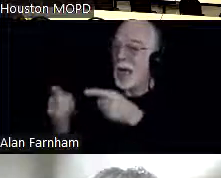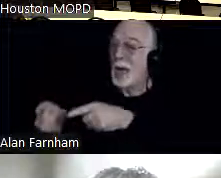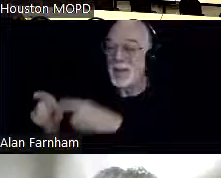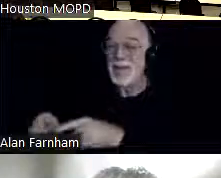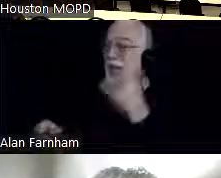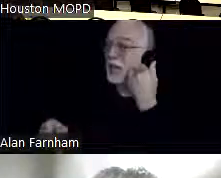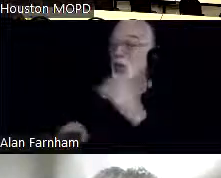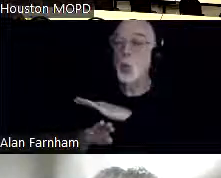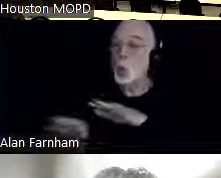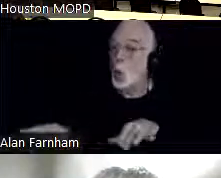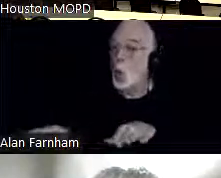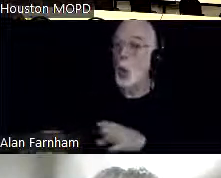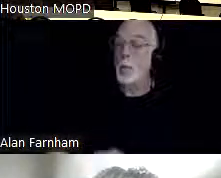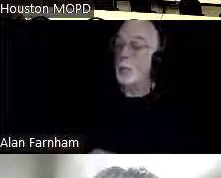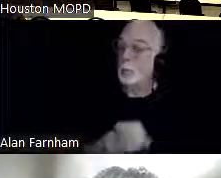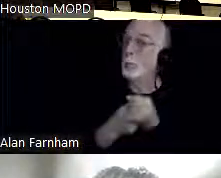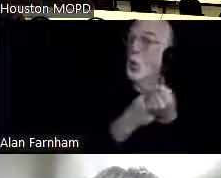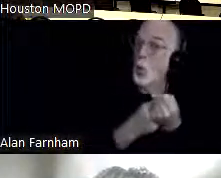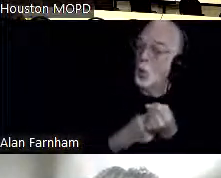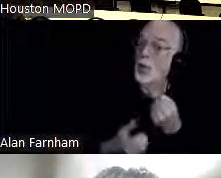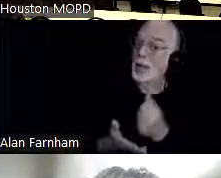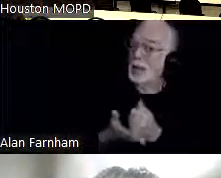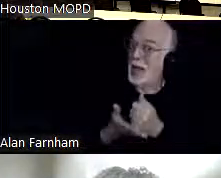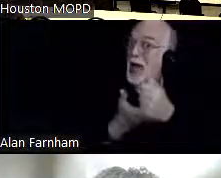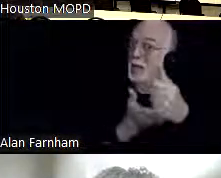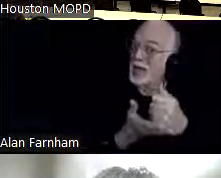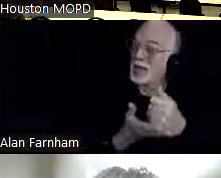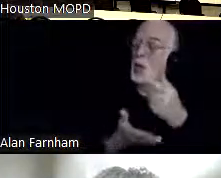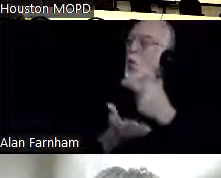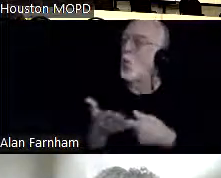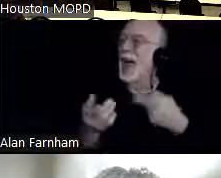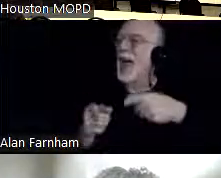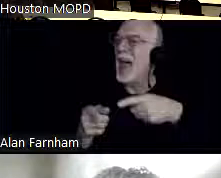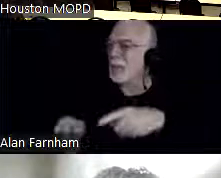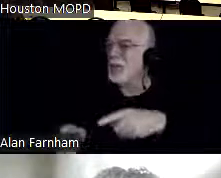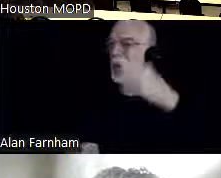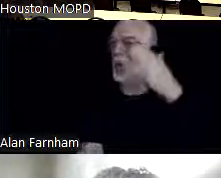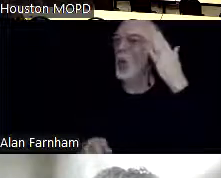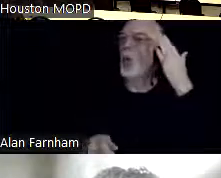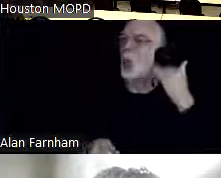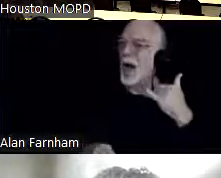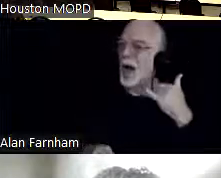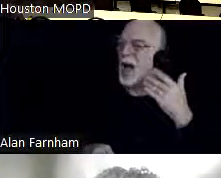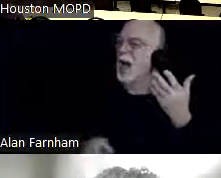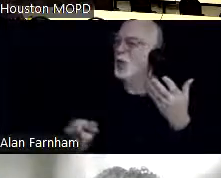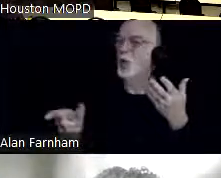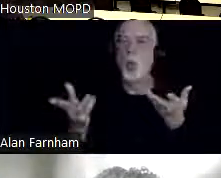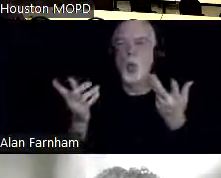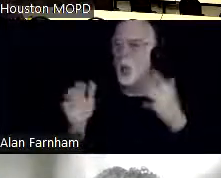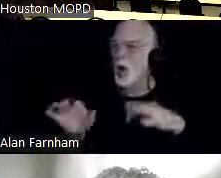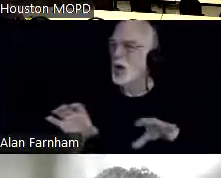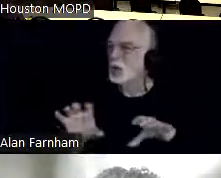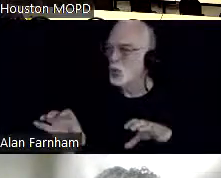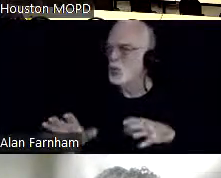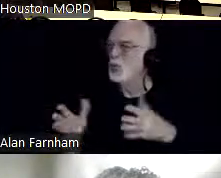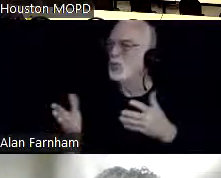not giving you your accommodation? What can happen? Why don't you want to give me an accommodation? If